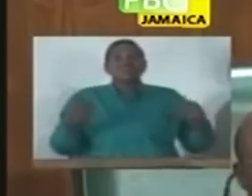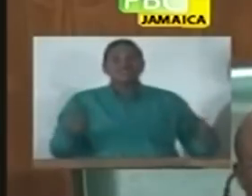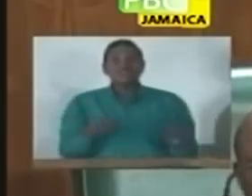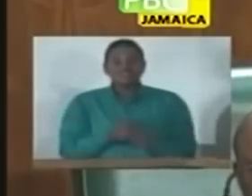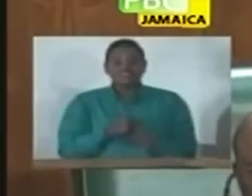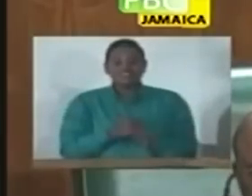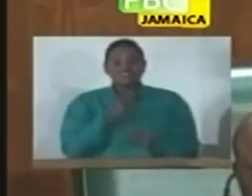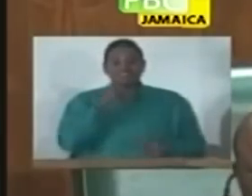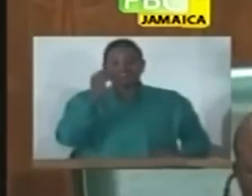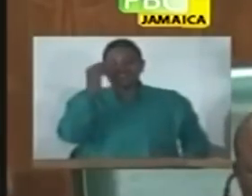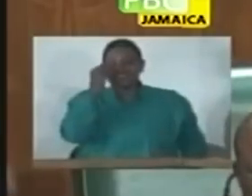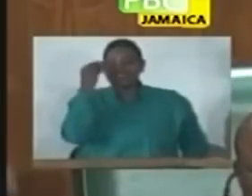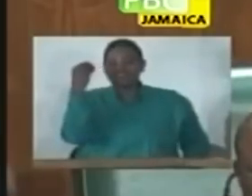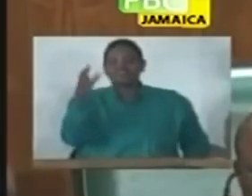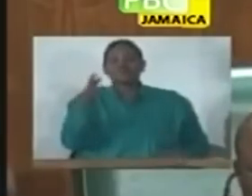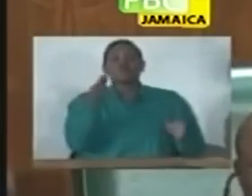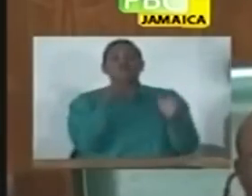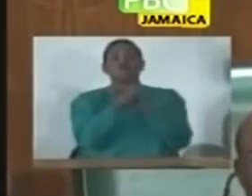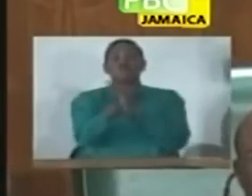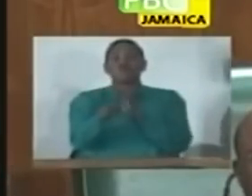ignore rude wimps.